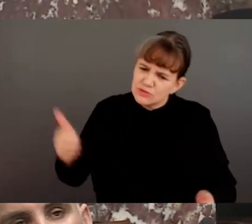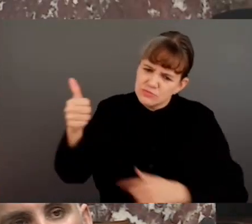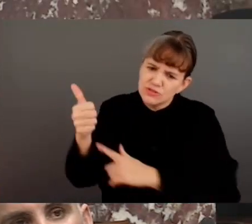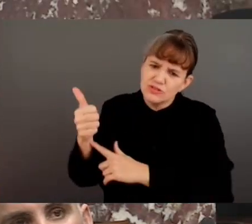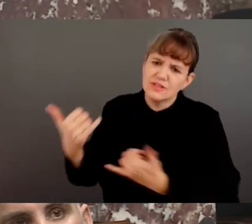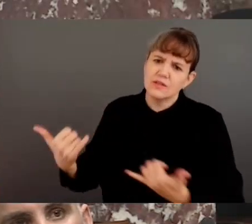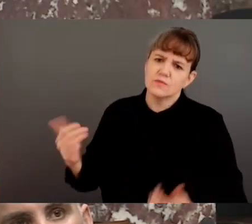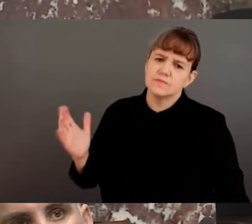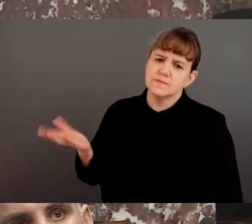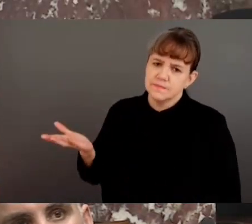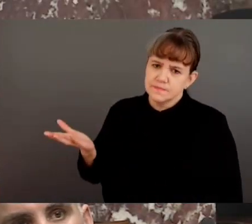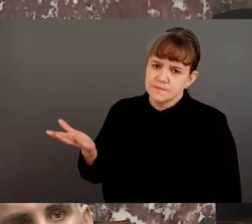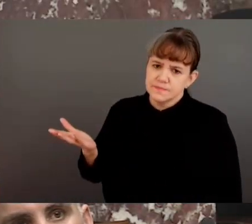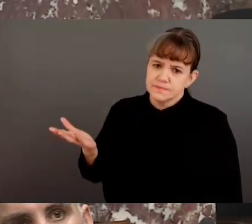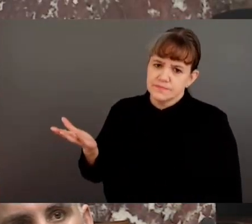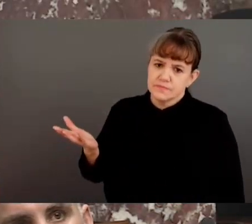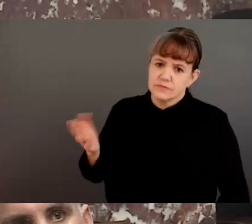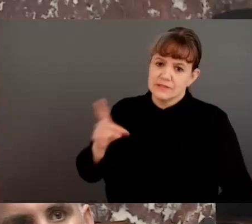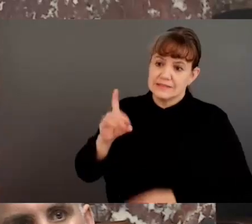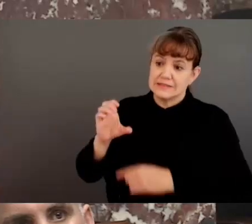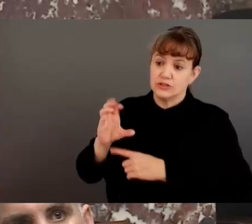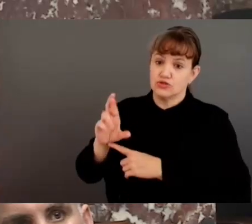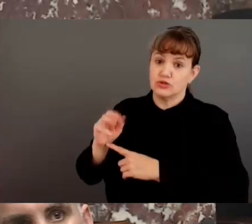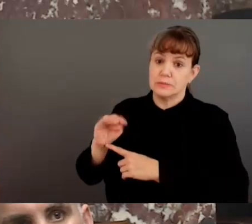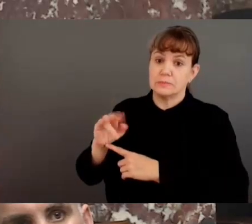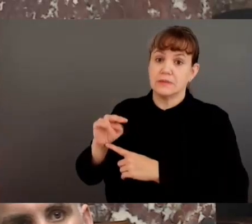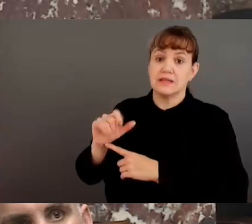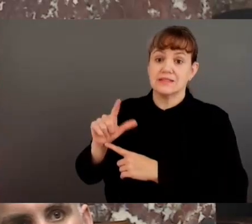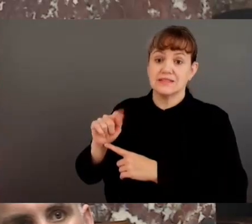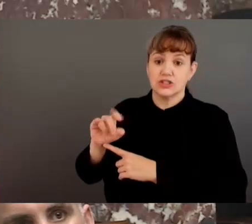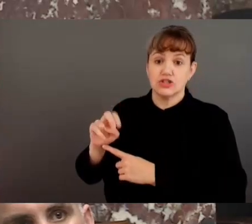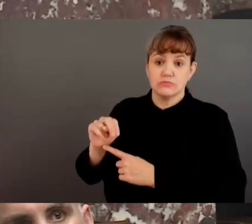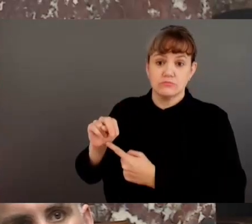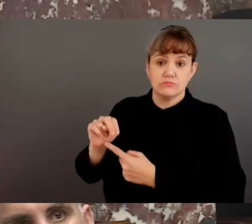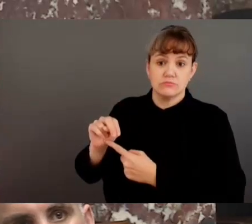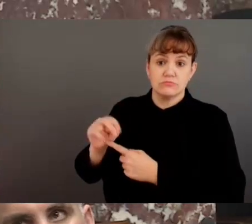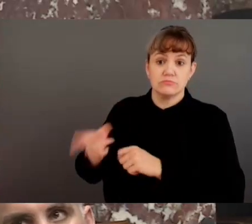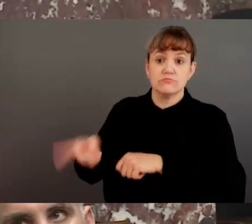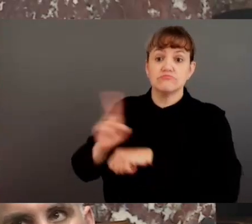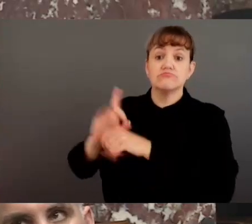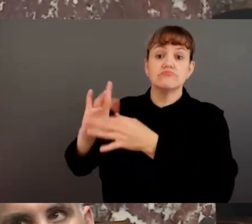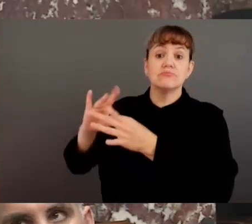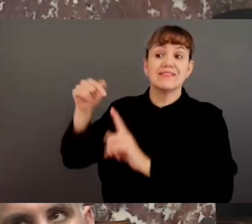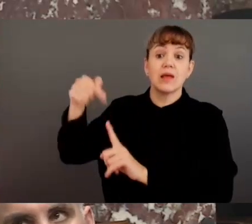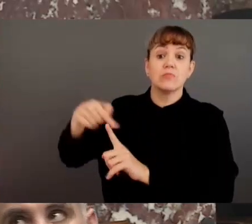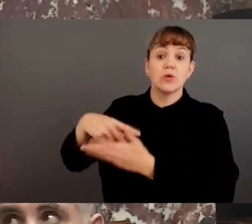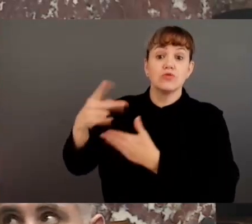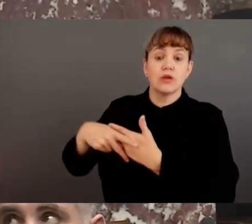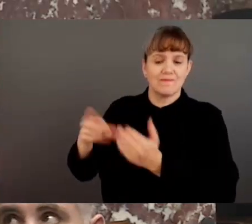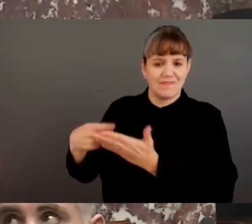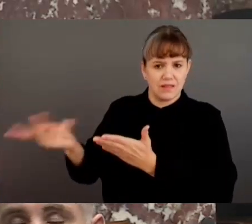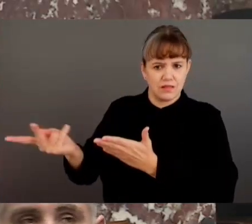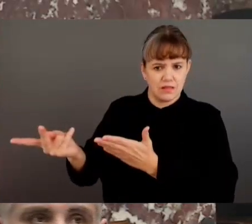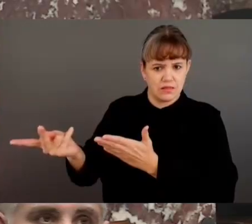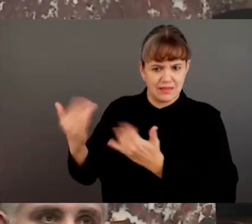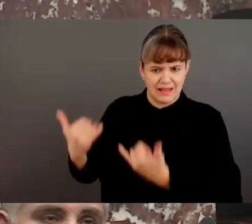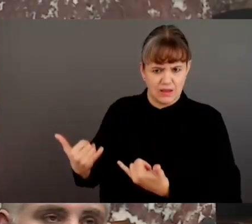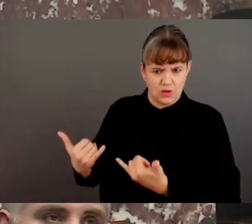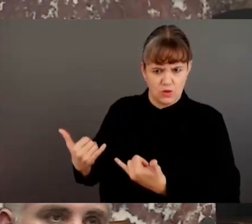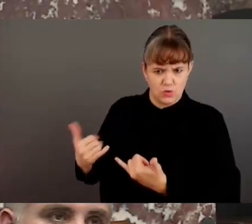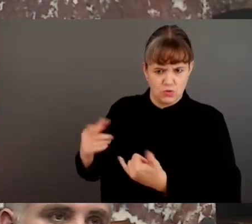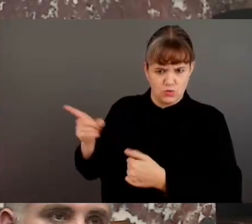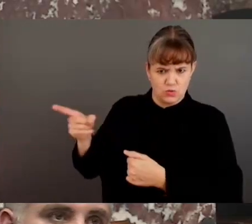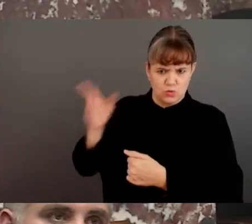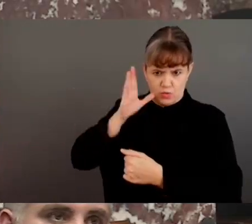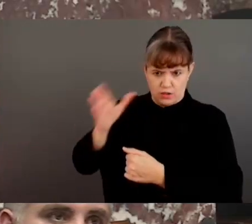Decriminalization. He stood and he called it a failure. Will he stand in this House today, say those exact same